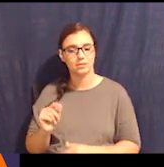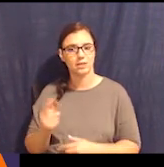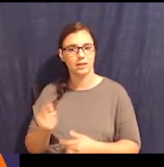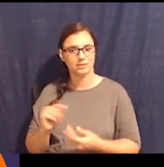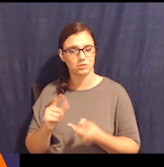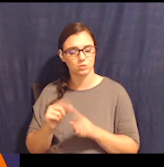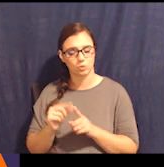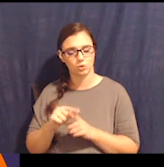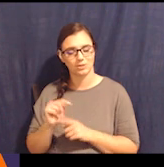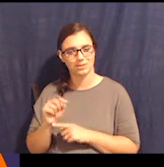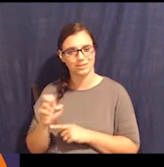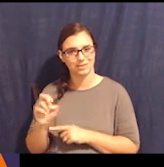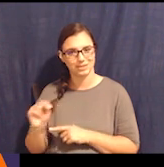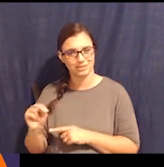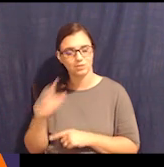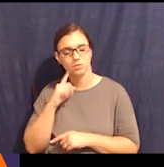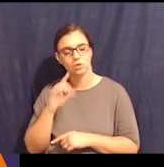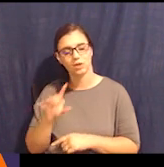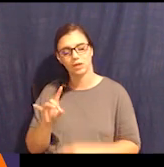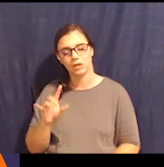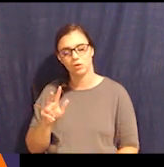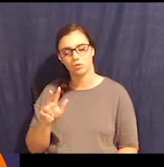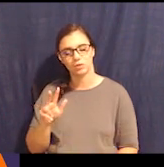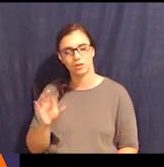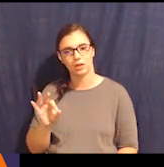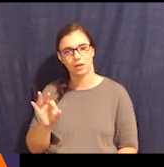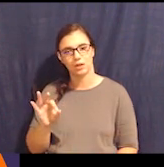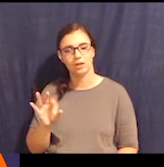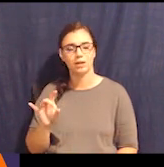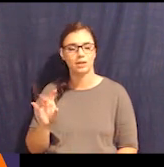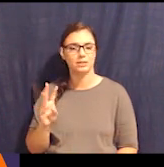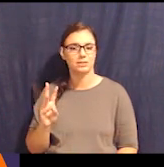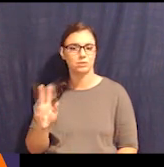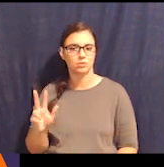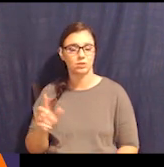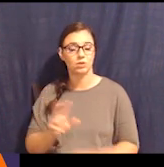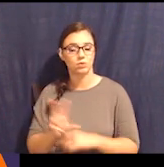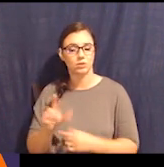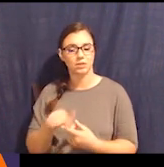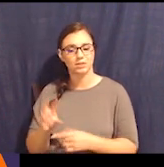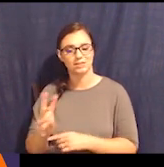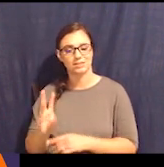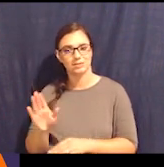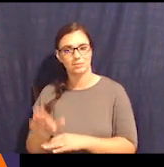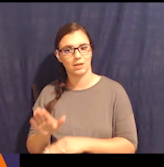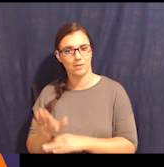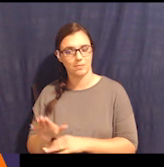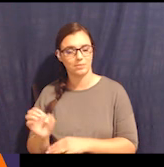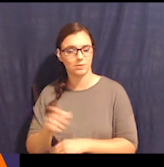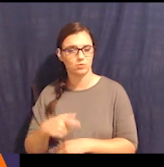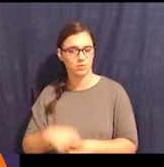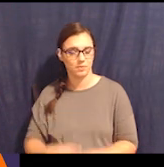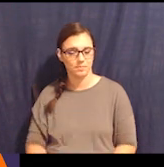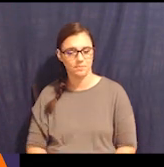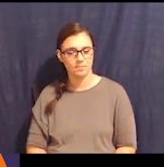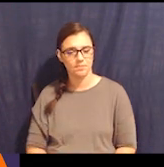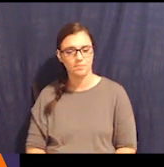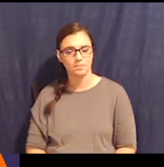839-863 from 3 p.m. to 6 p.m. Eastern Standard Time. Or you can access them online